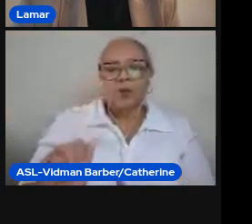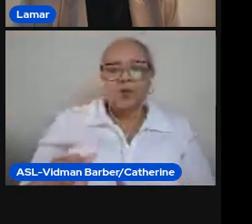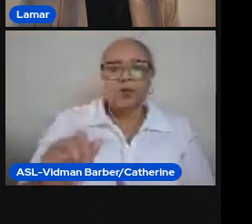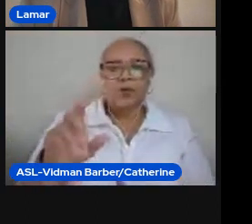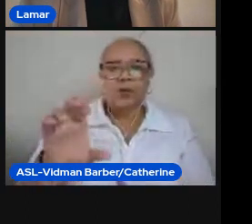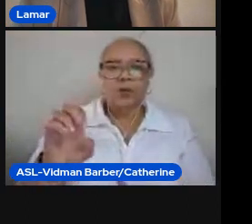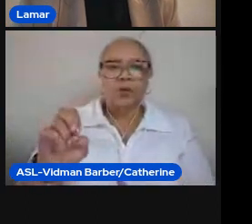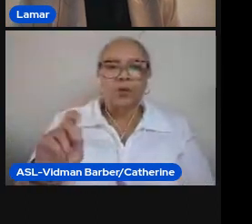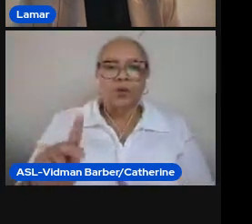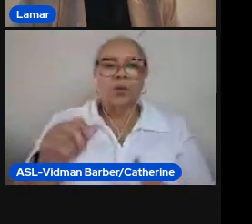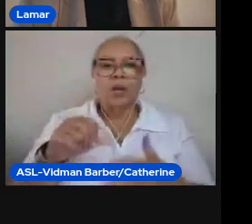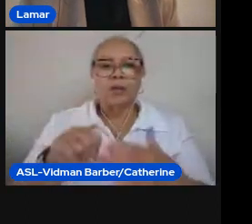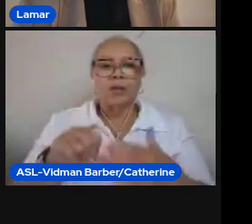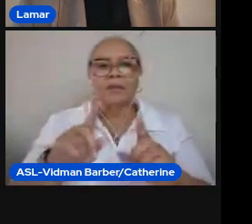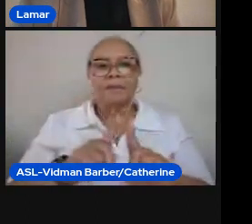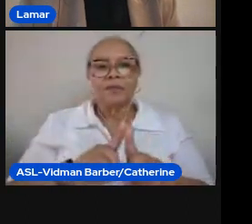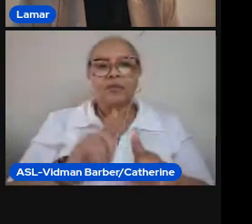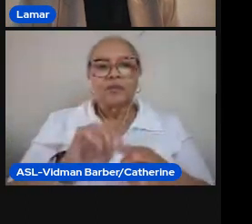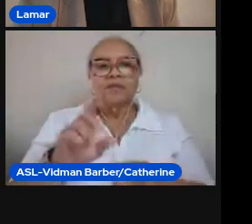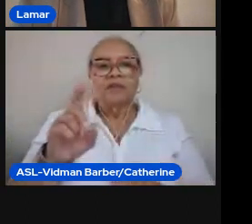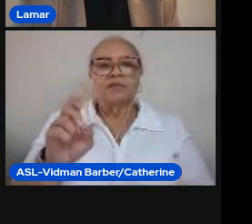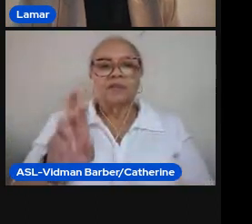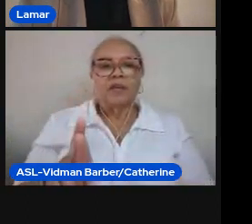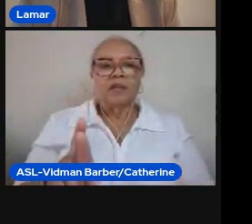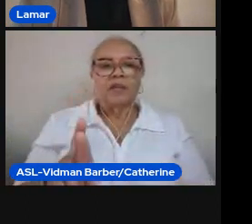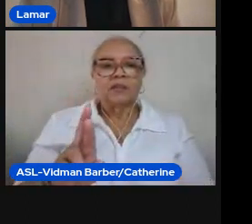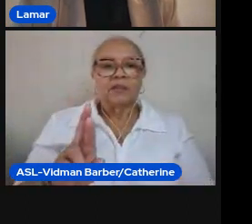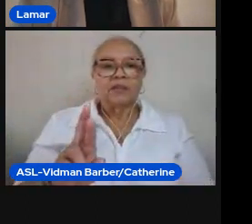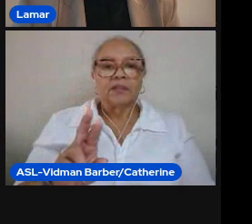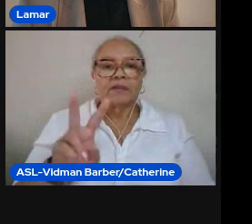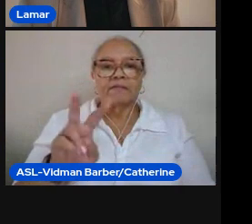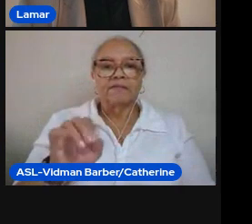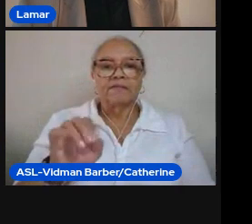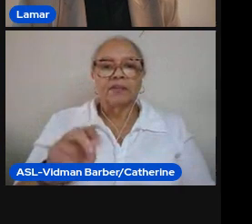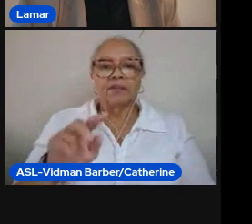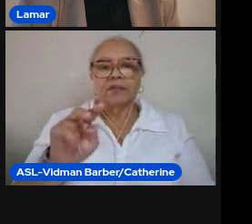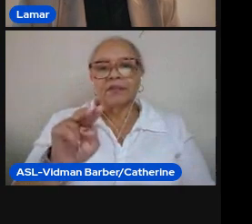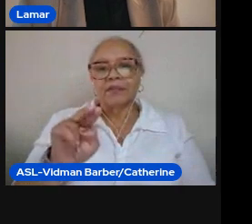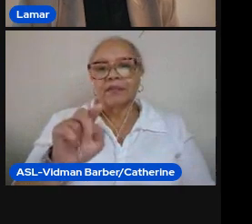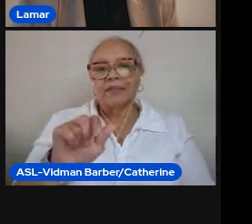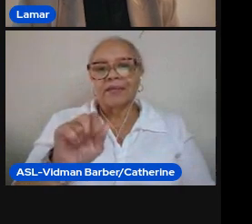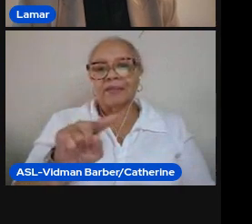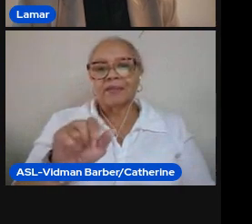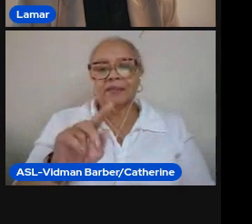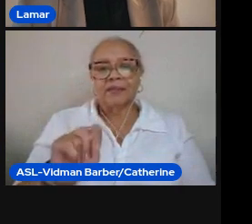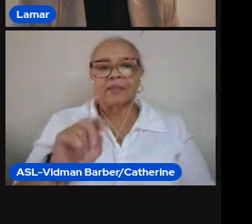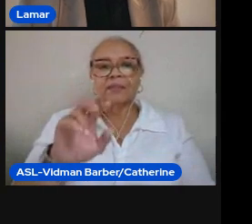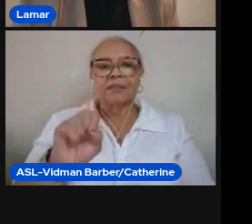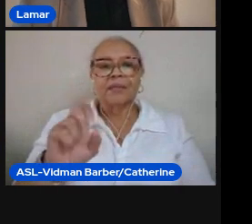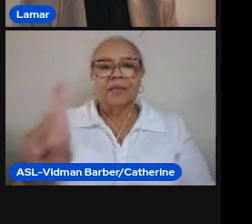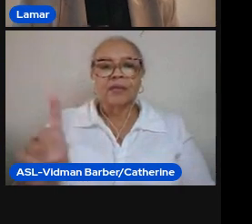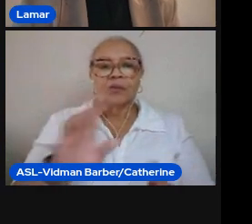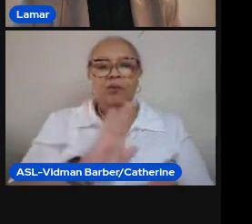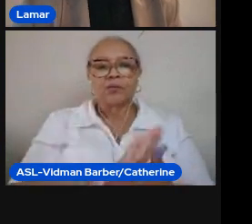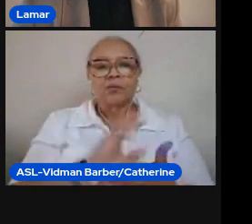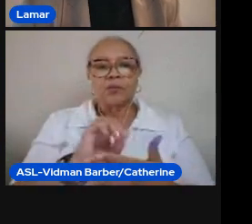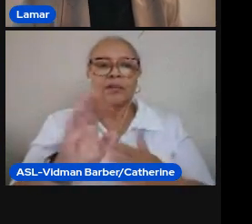under the mentorship of Dr. Victor Nizet at UC San Diego School of Pediatrics.